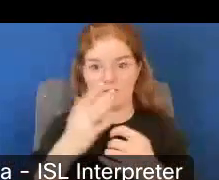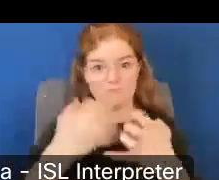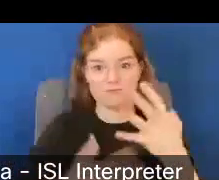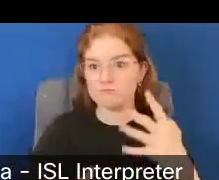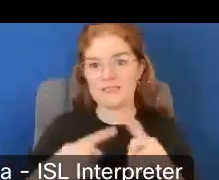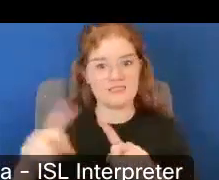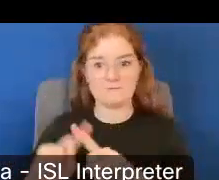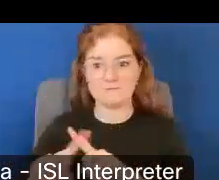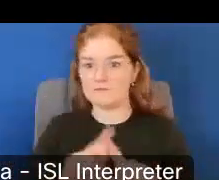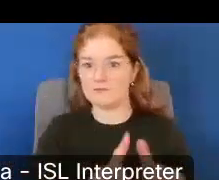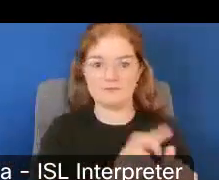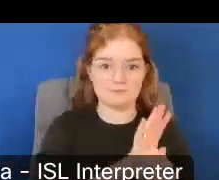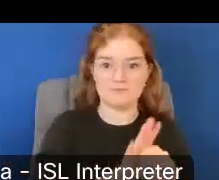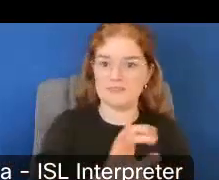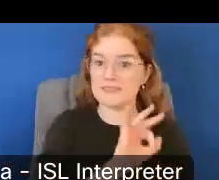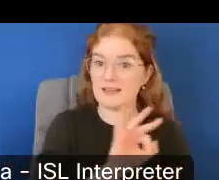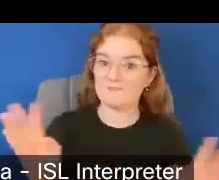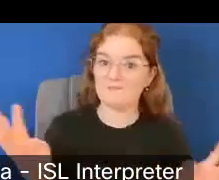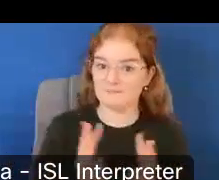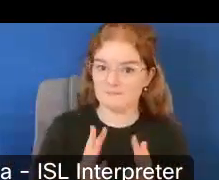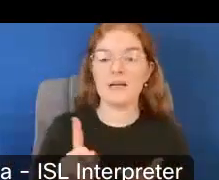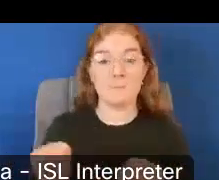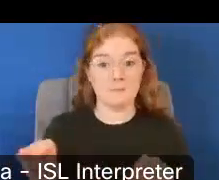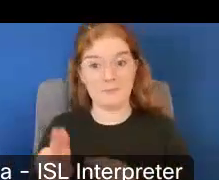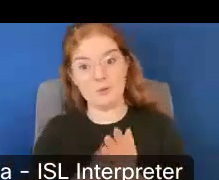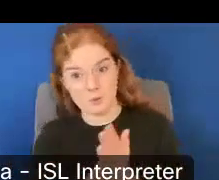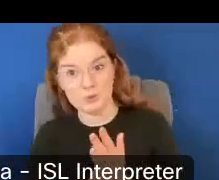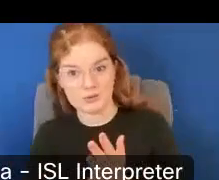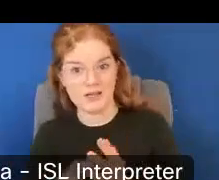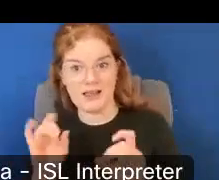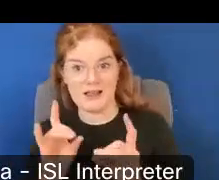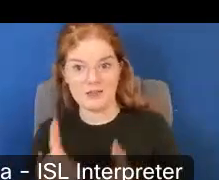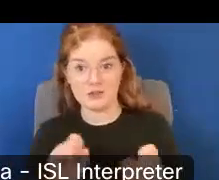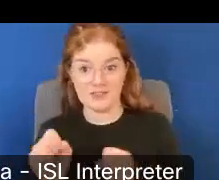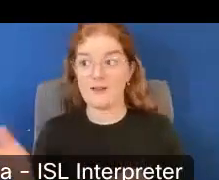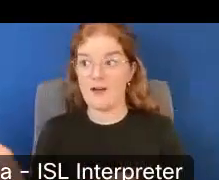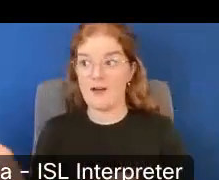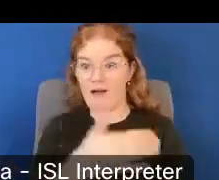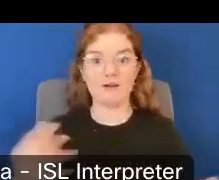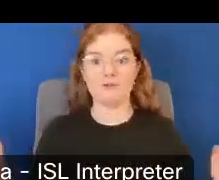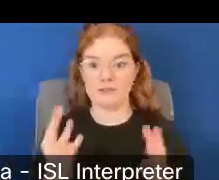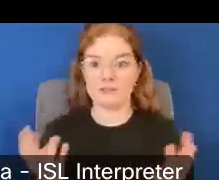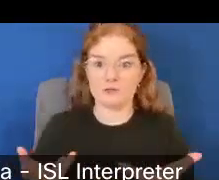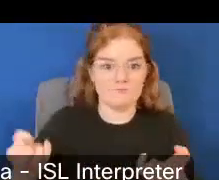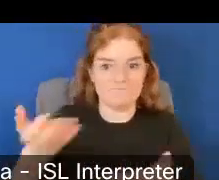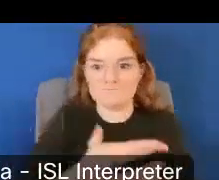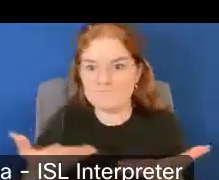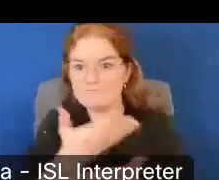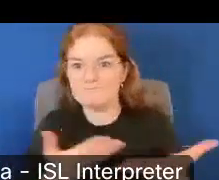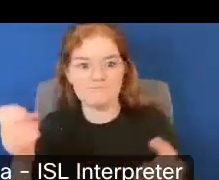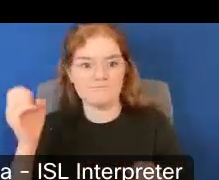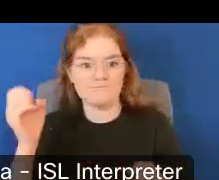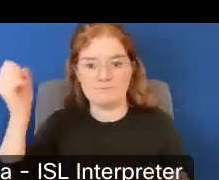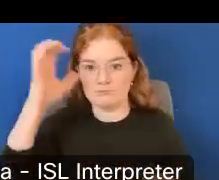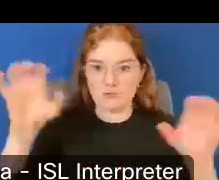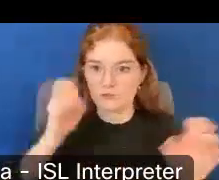the different cohorts of staff and people that use our health services, to come together to kind of start out on our journey. And straight away